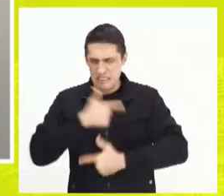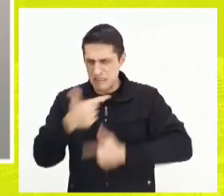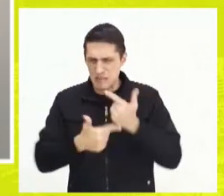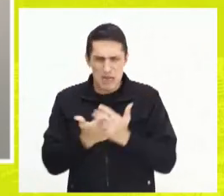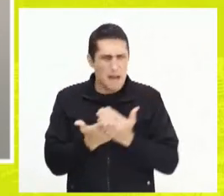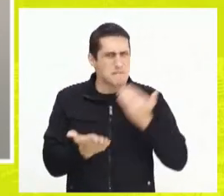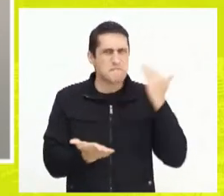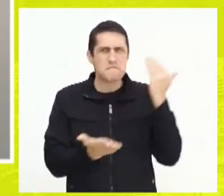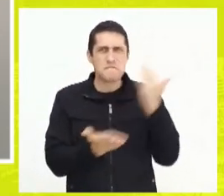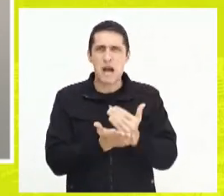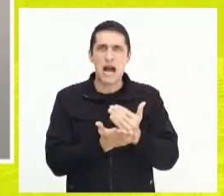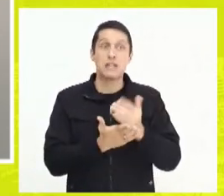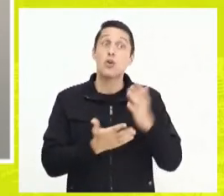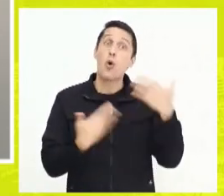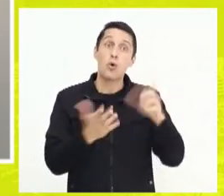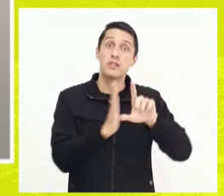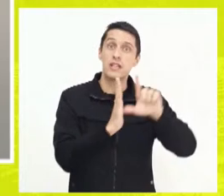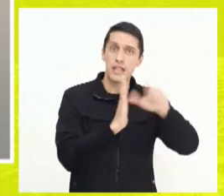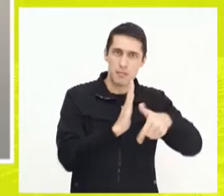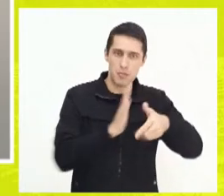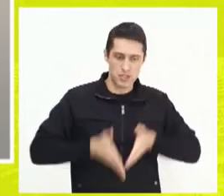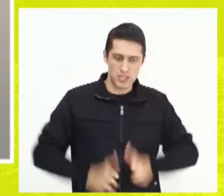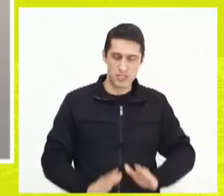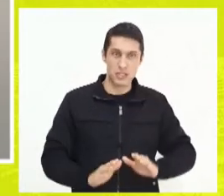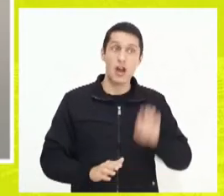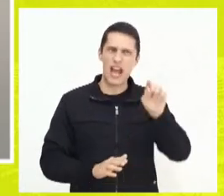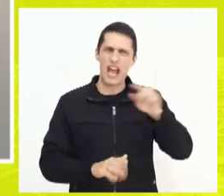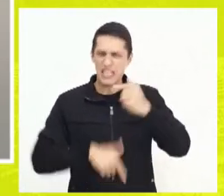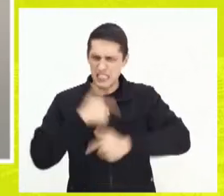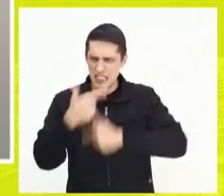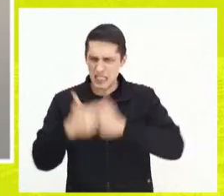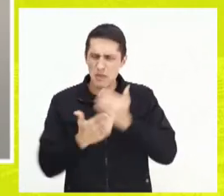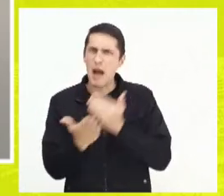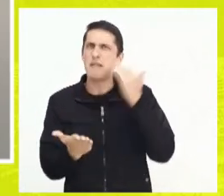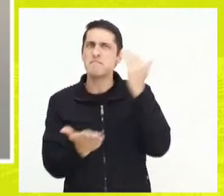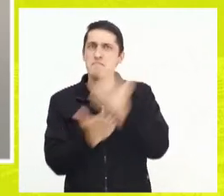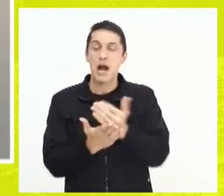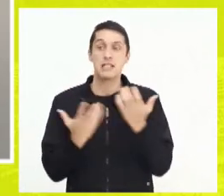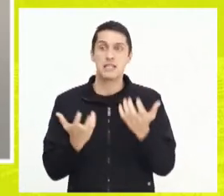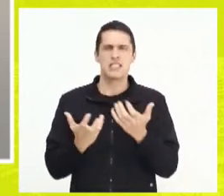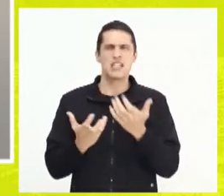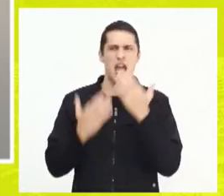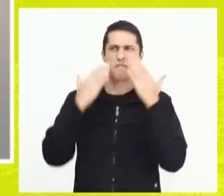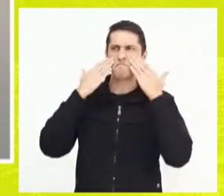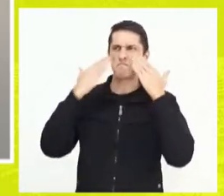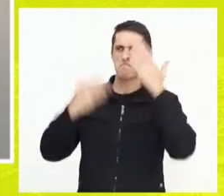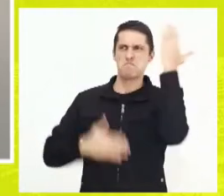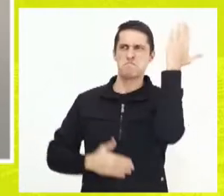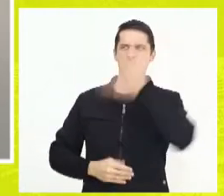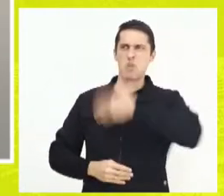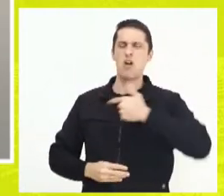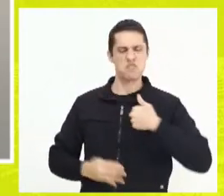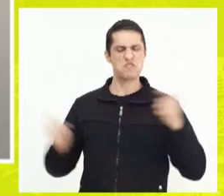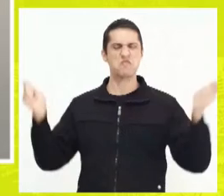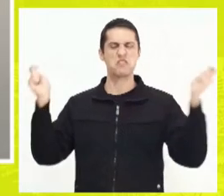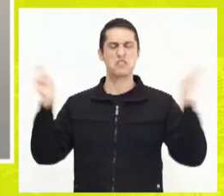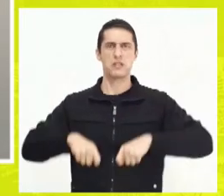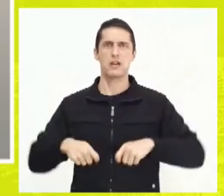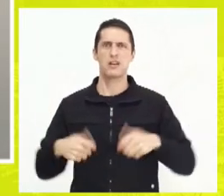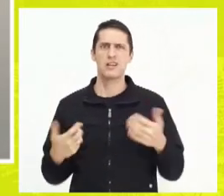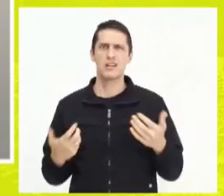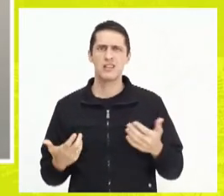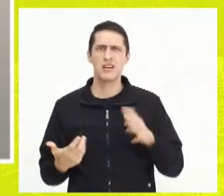more to prove that they can do it i can handle it all of this happens in an environment of